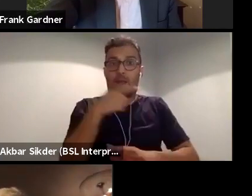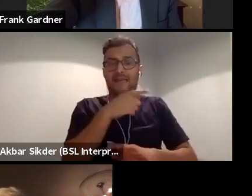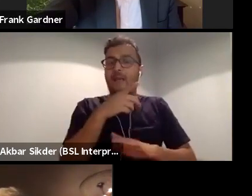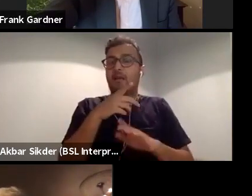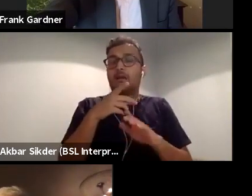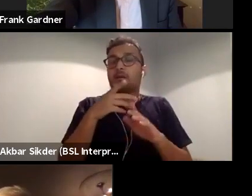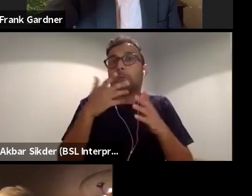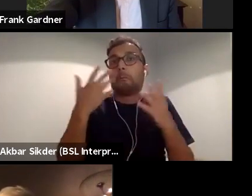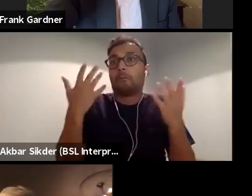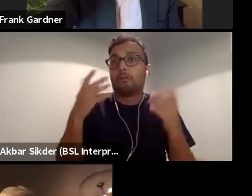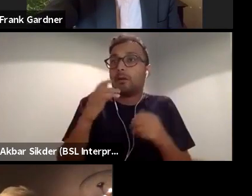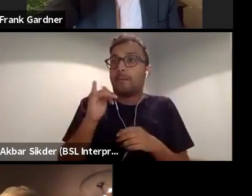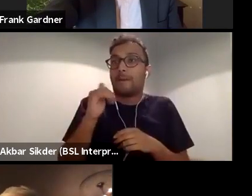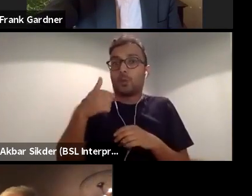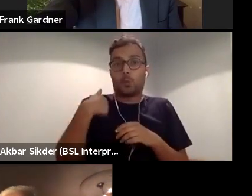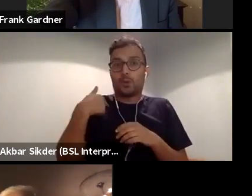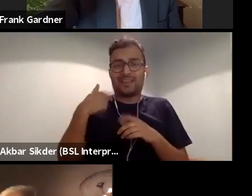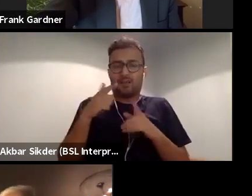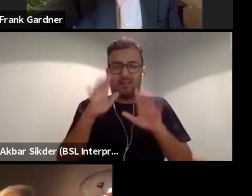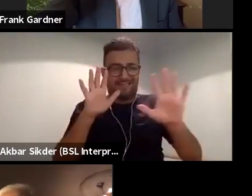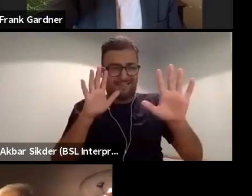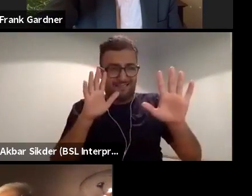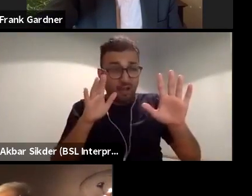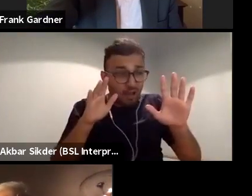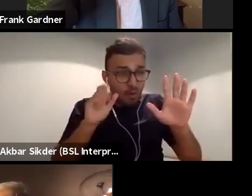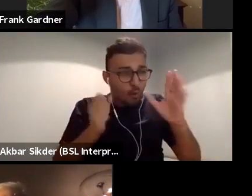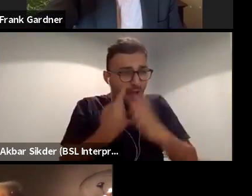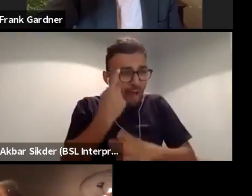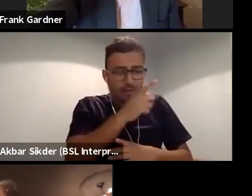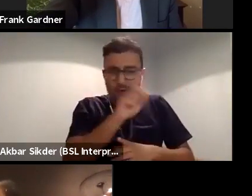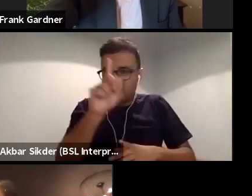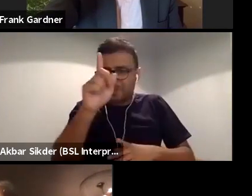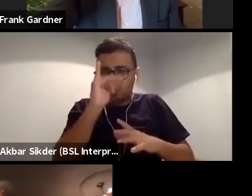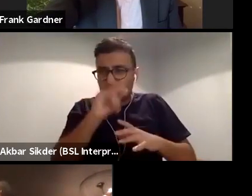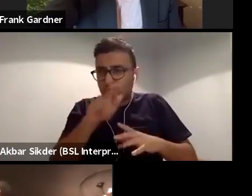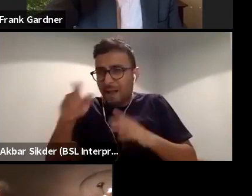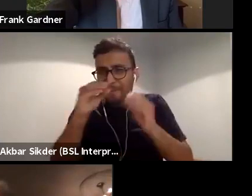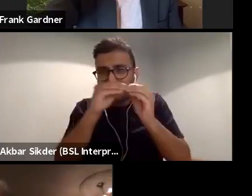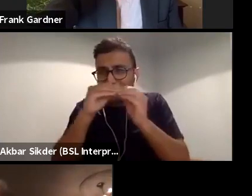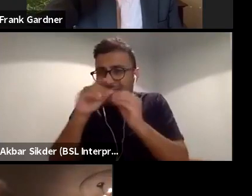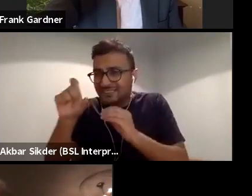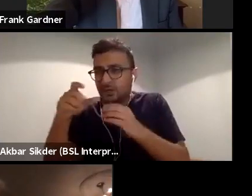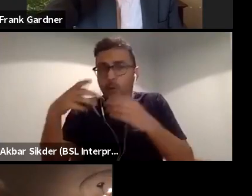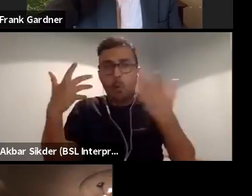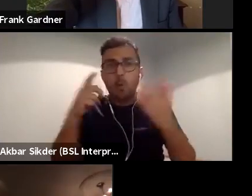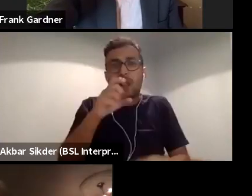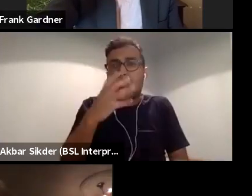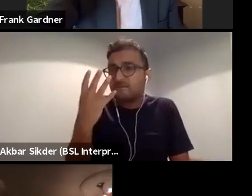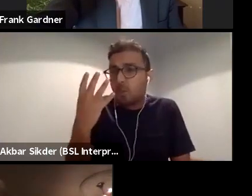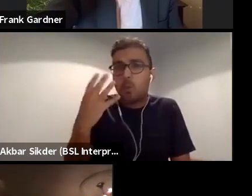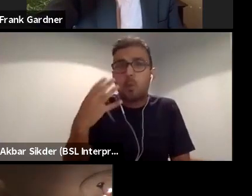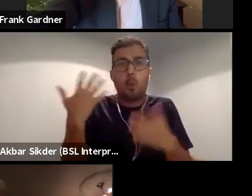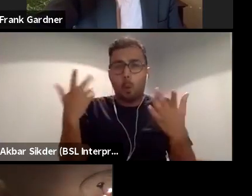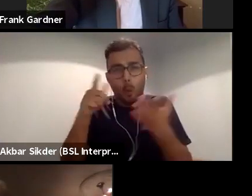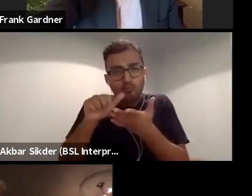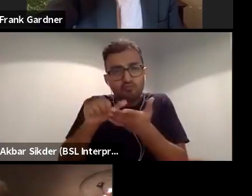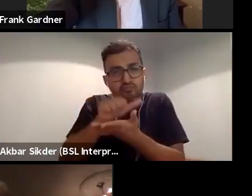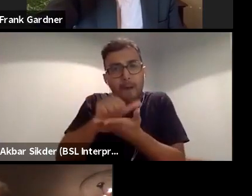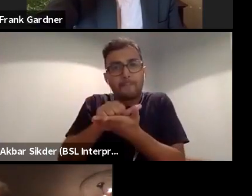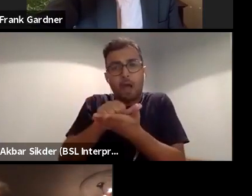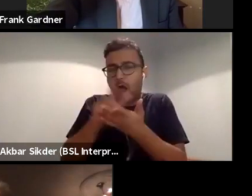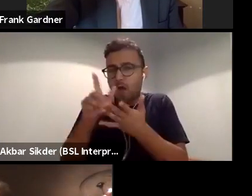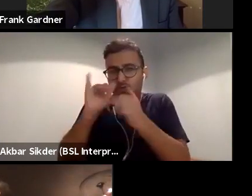might be looking at the BBC News app or tuning into Channel 4 News. So yeah, a